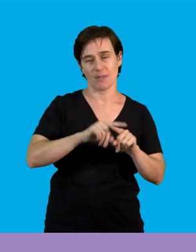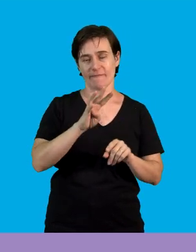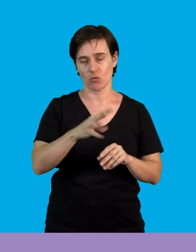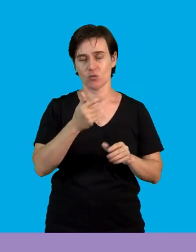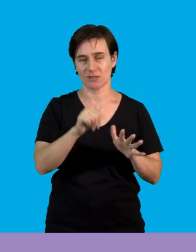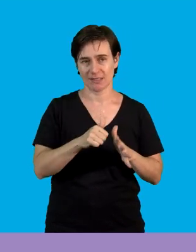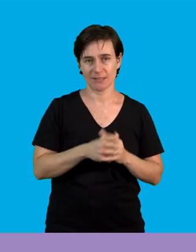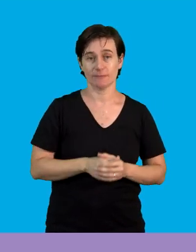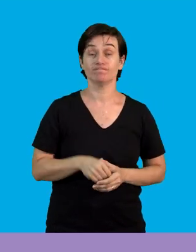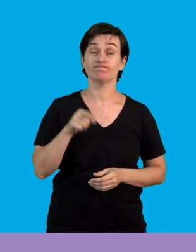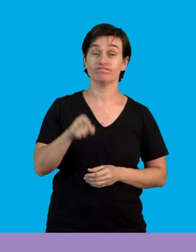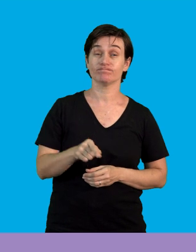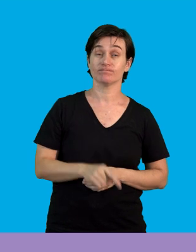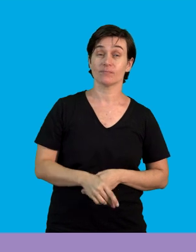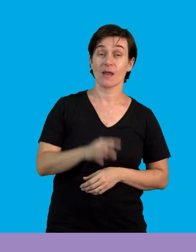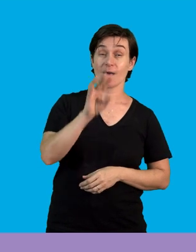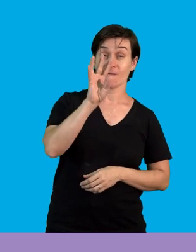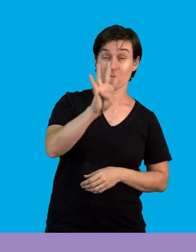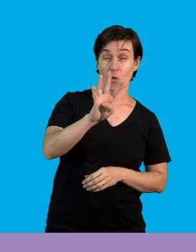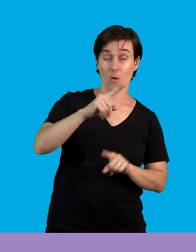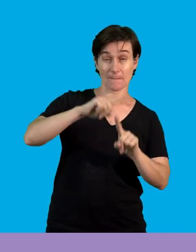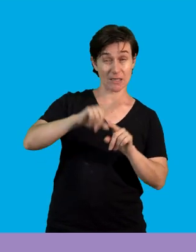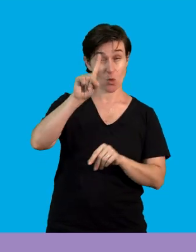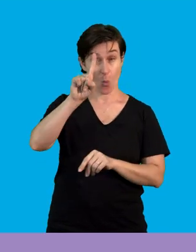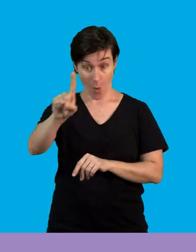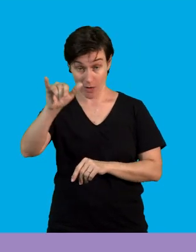4 plus 1y is